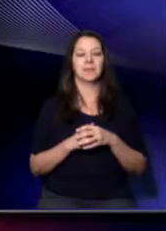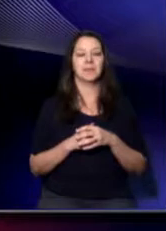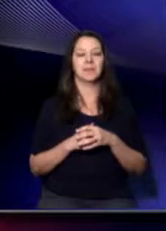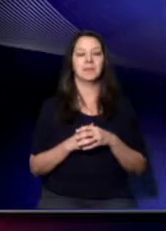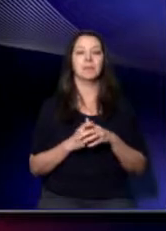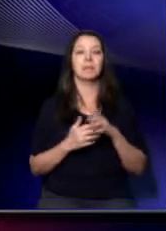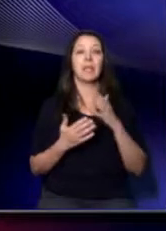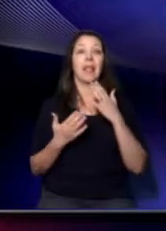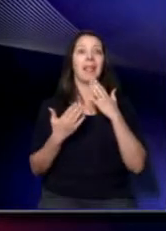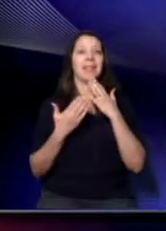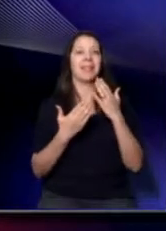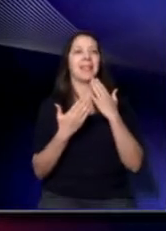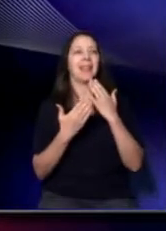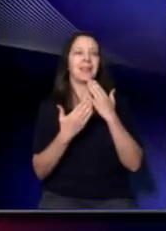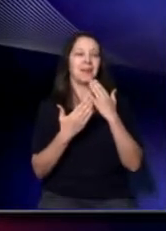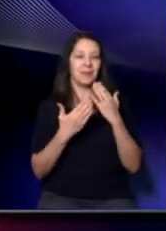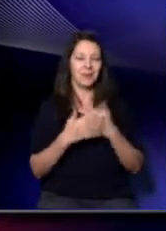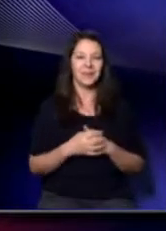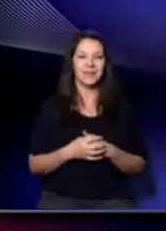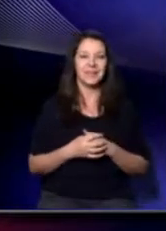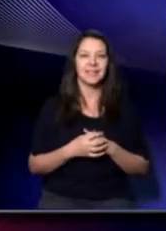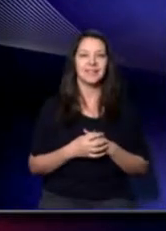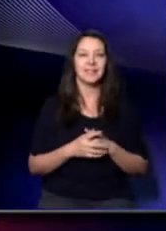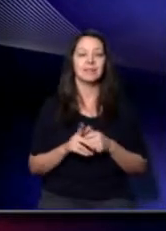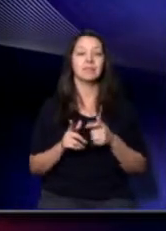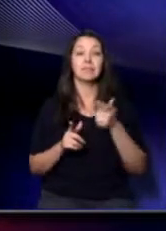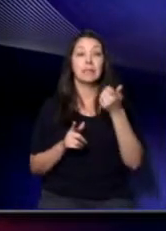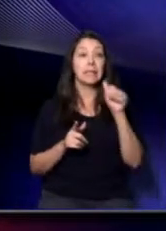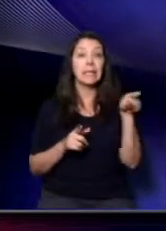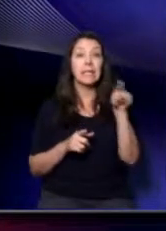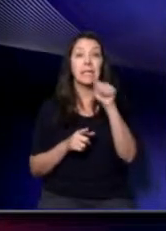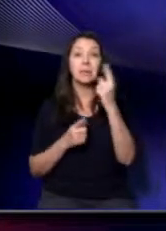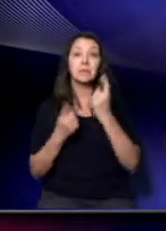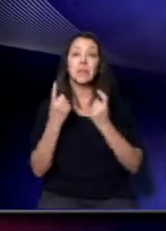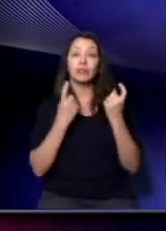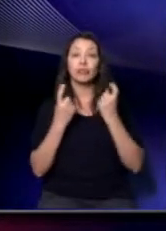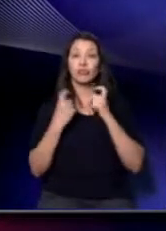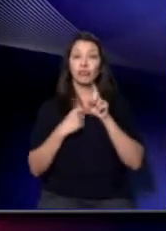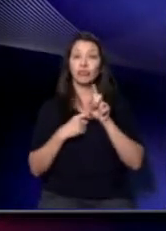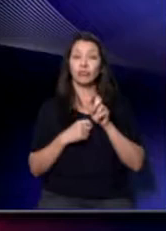Okay, thank you very much. Any questions?